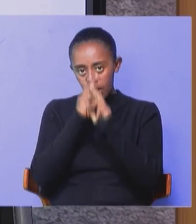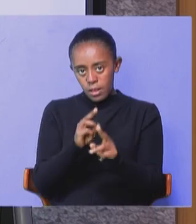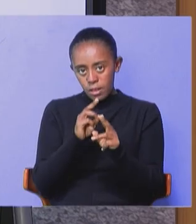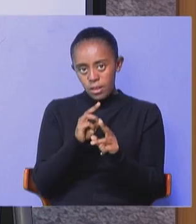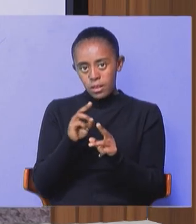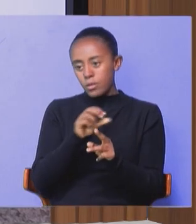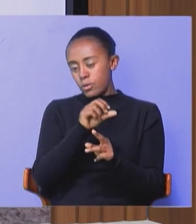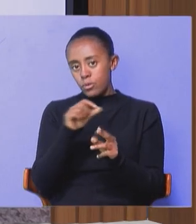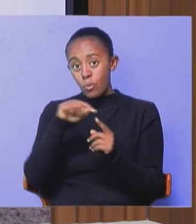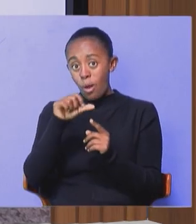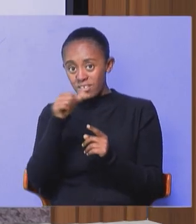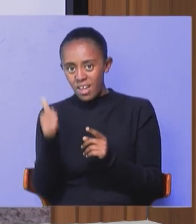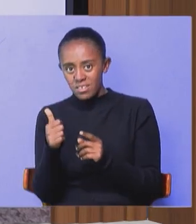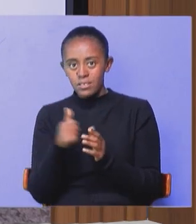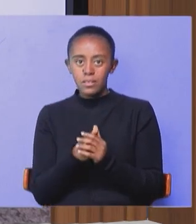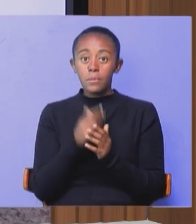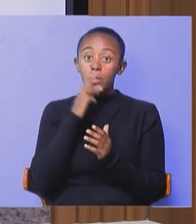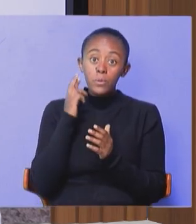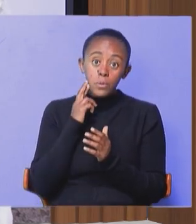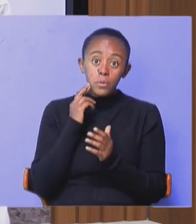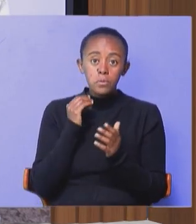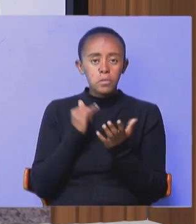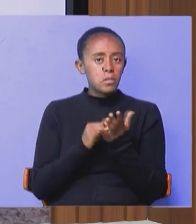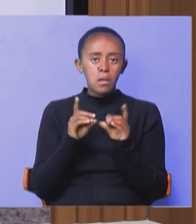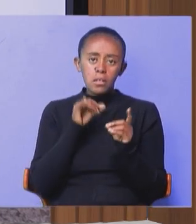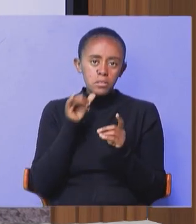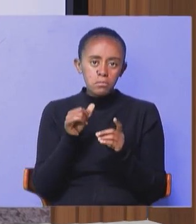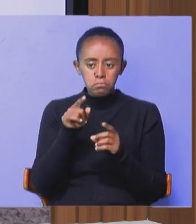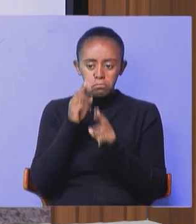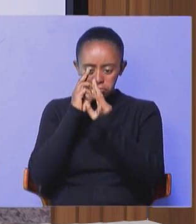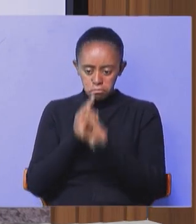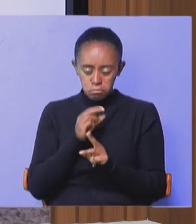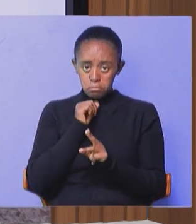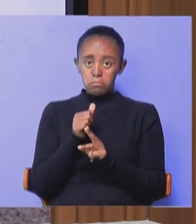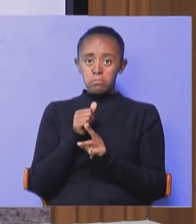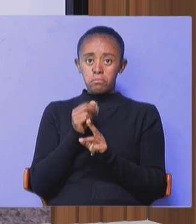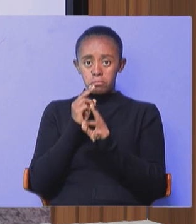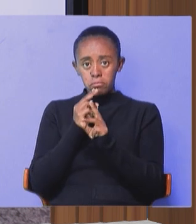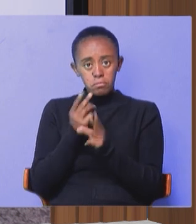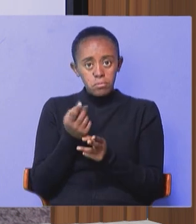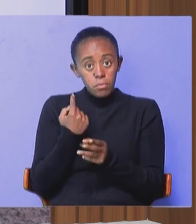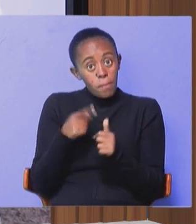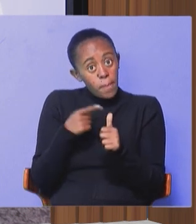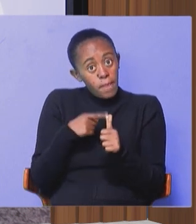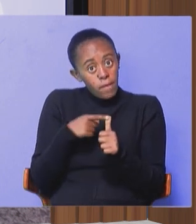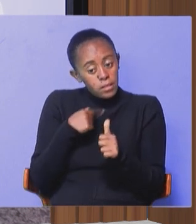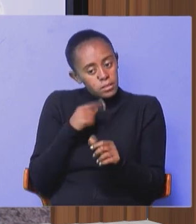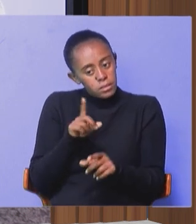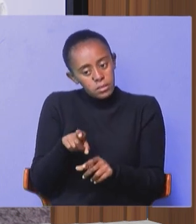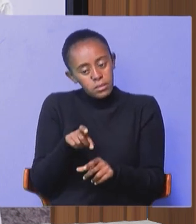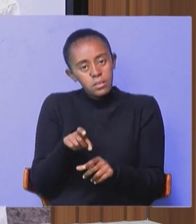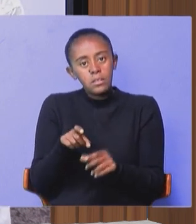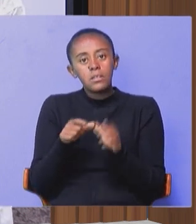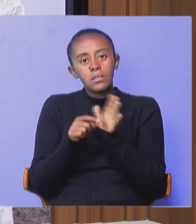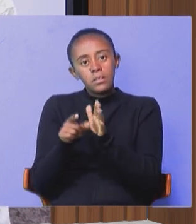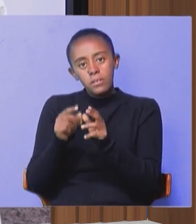towards others, because it doesn't matter if others are respectful to us, but we first should take the